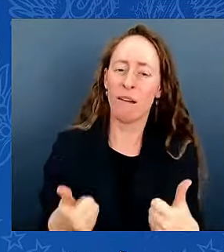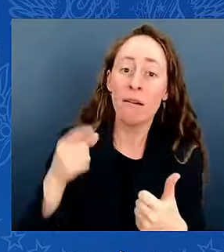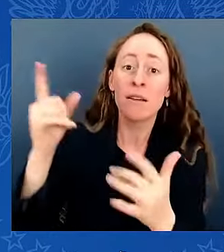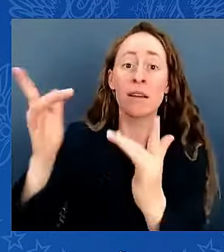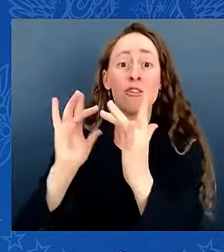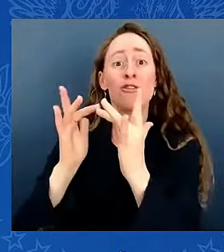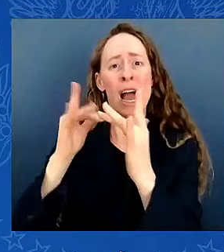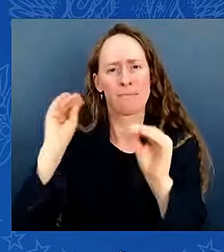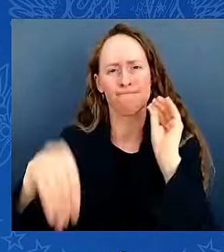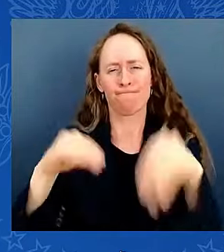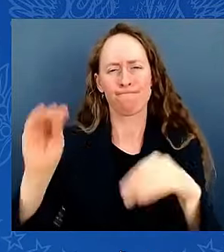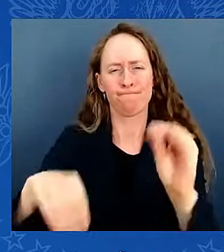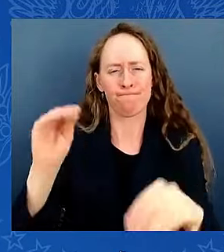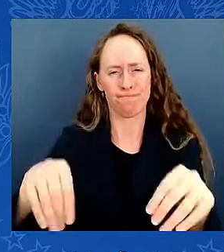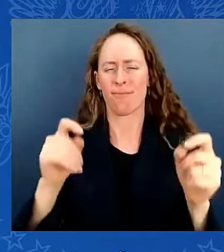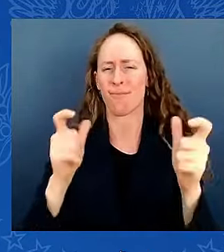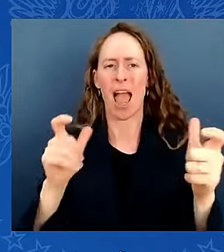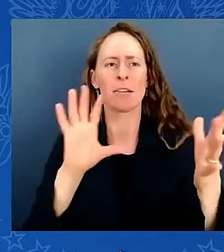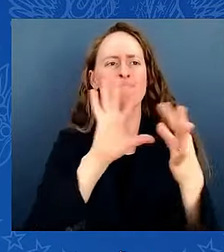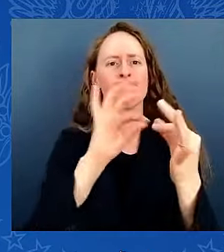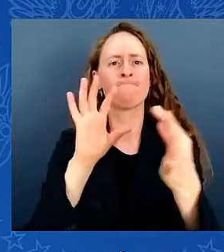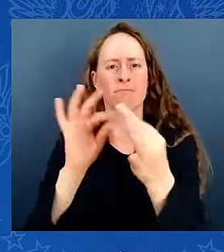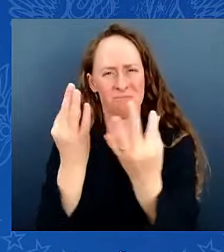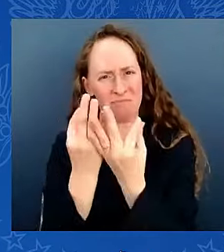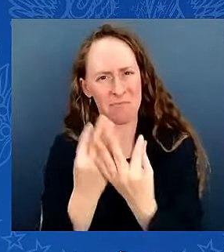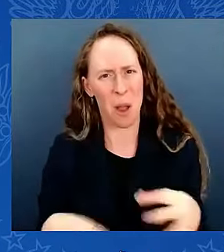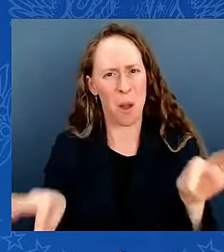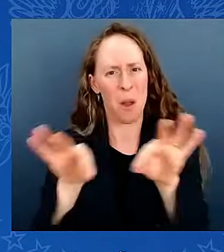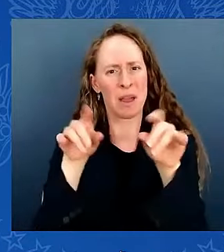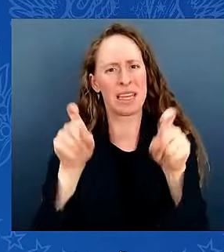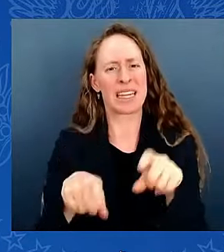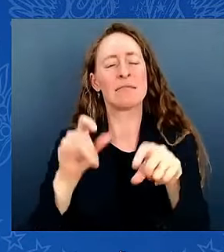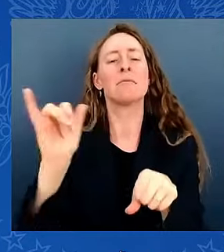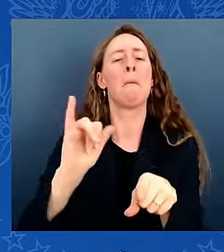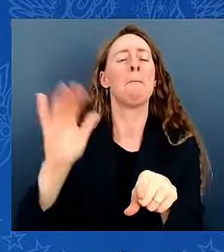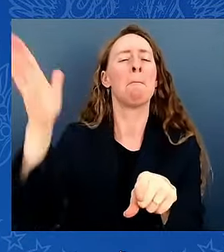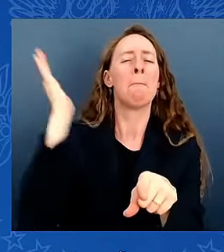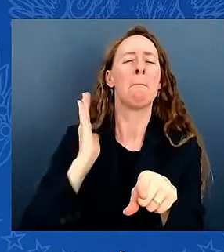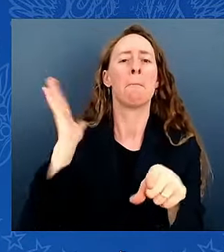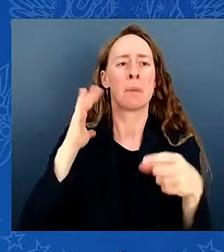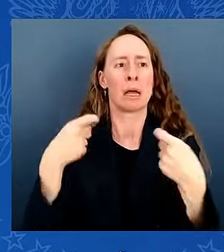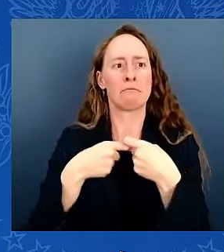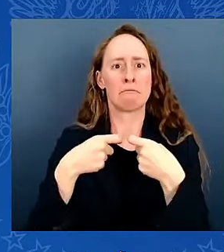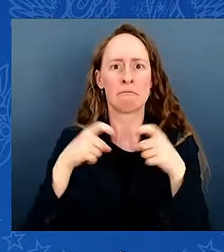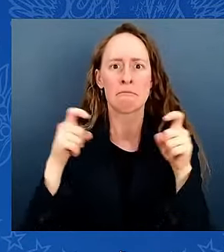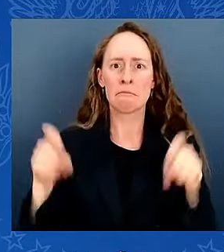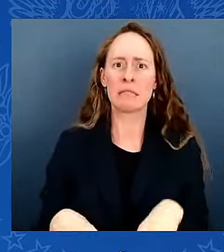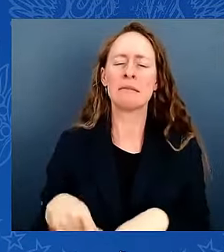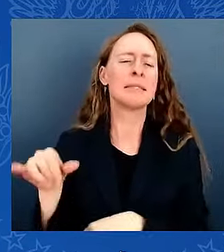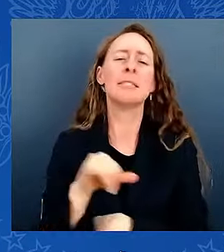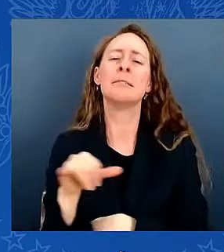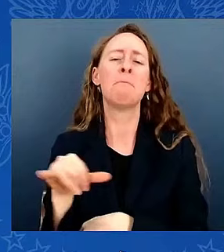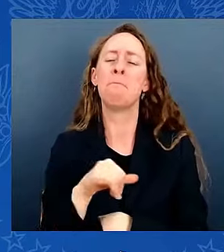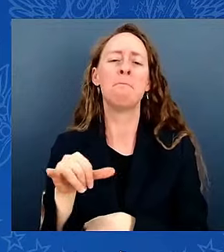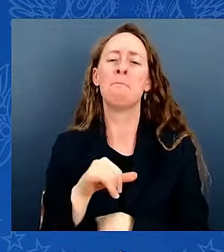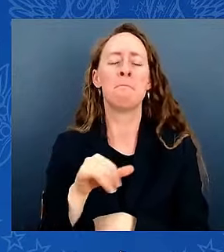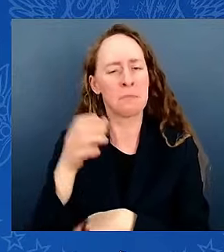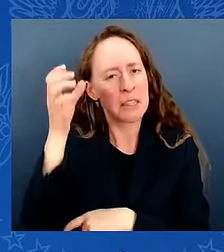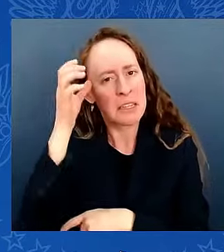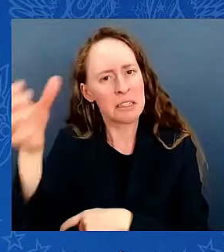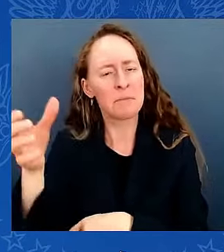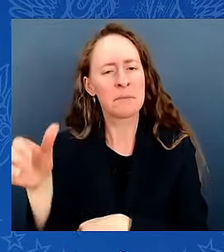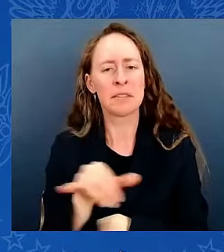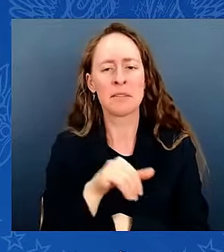electricity was when FDR delivered it in his term. On this very lawn, in front of the White House built by